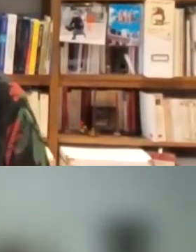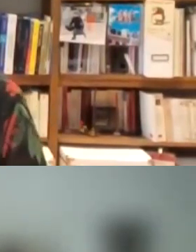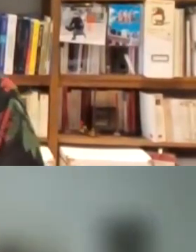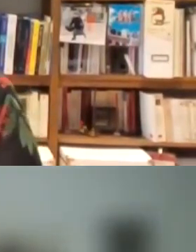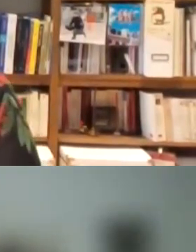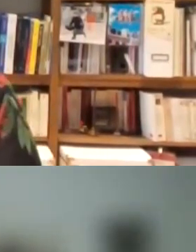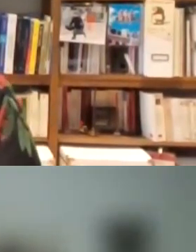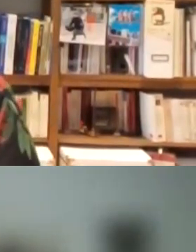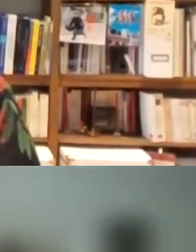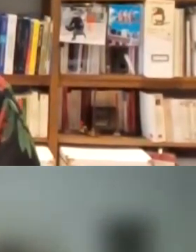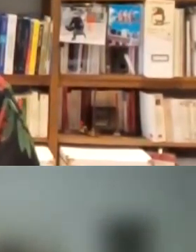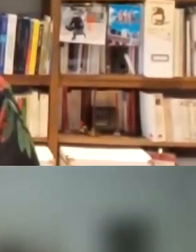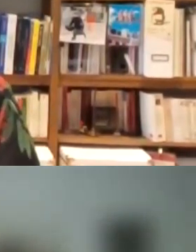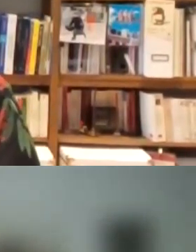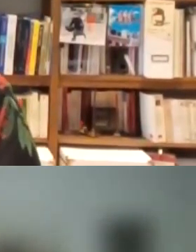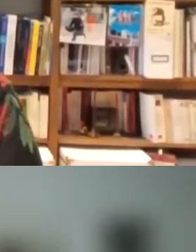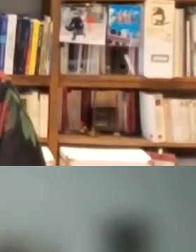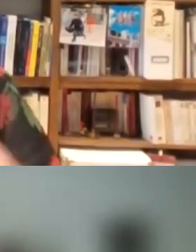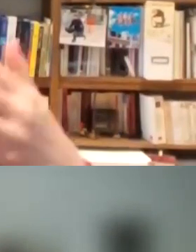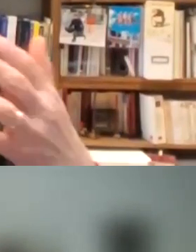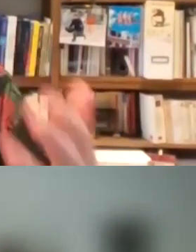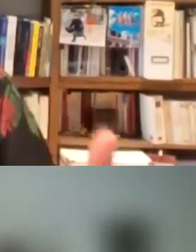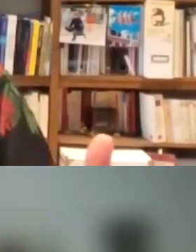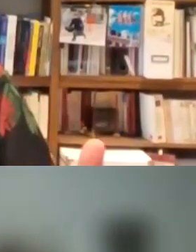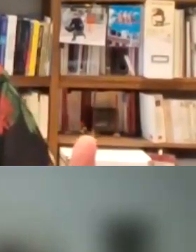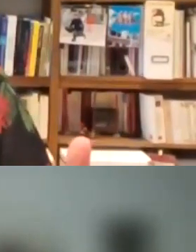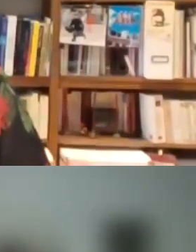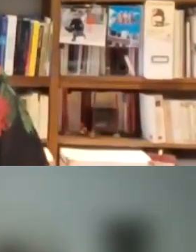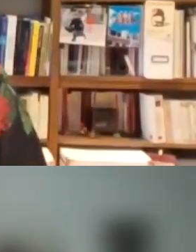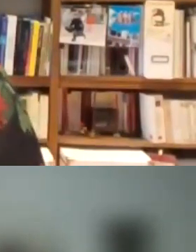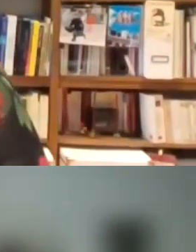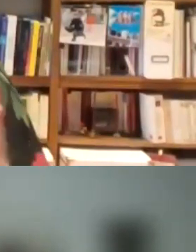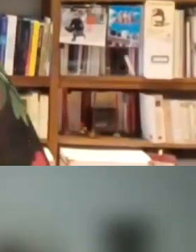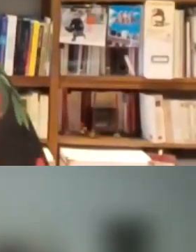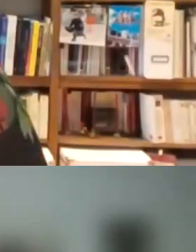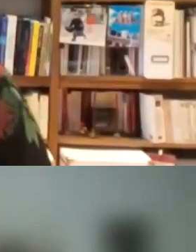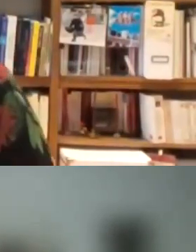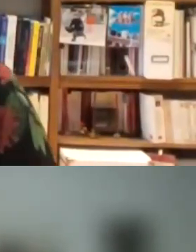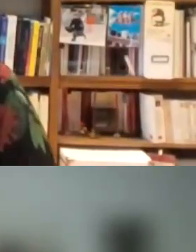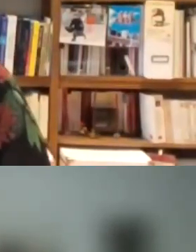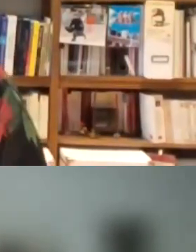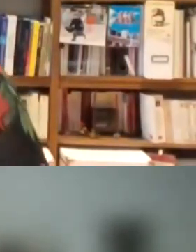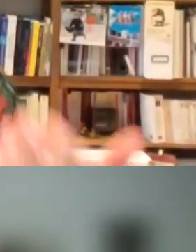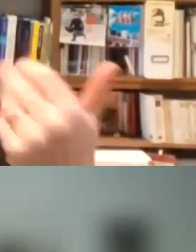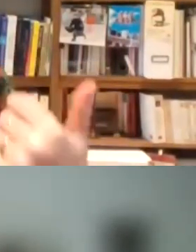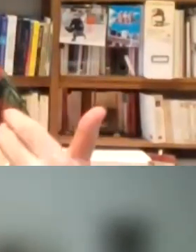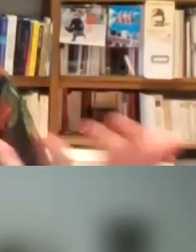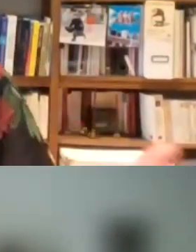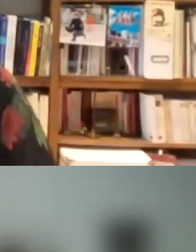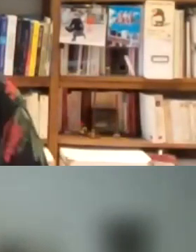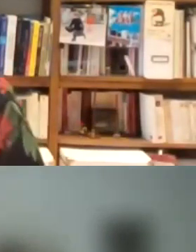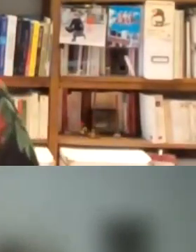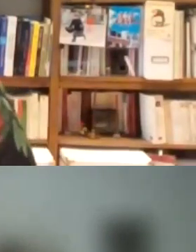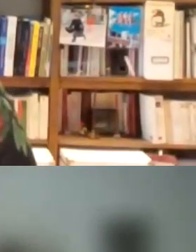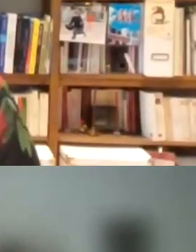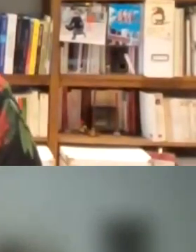the interviews, were talking about what they saw or what they felt, because sometimes, like we